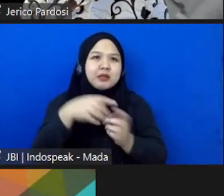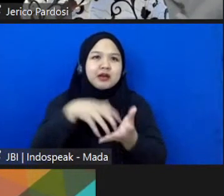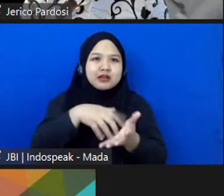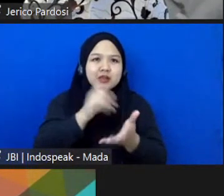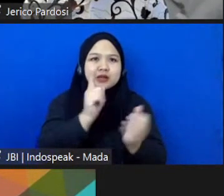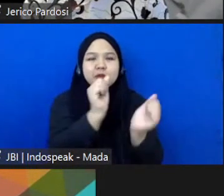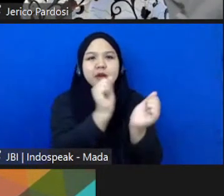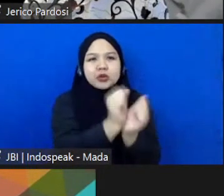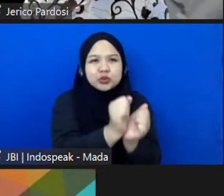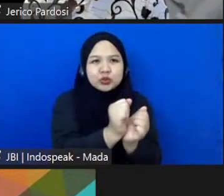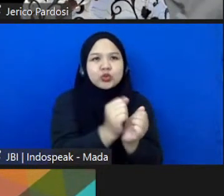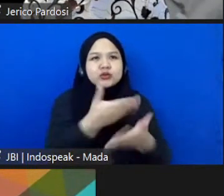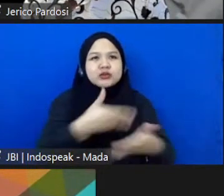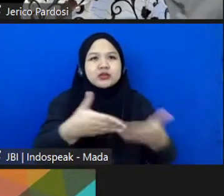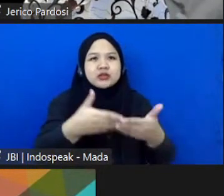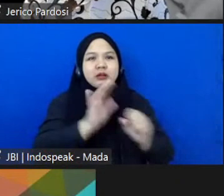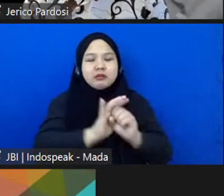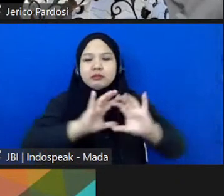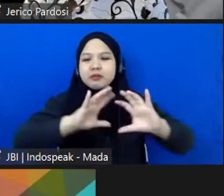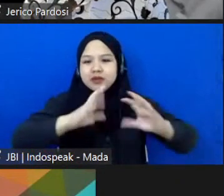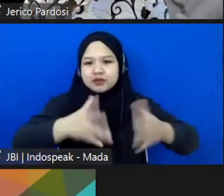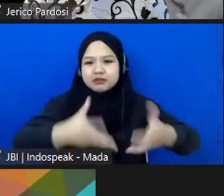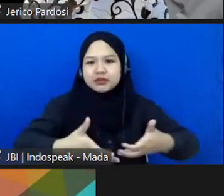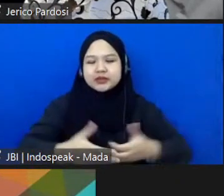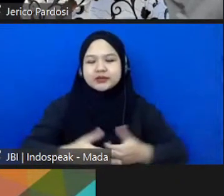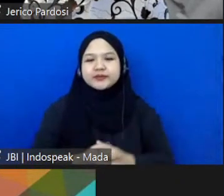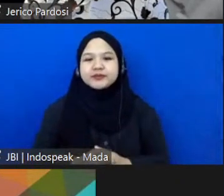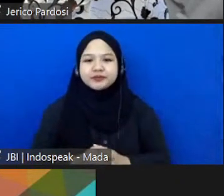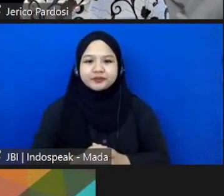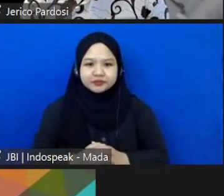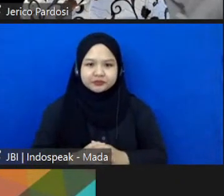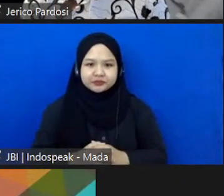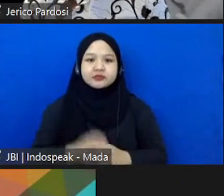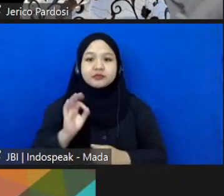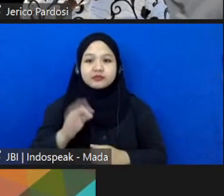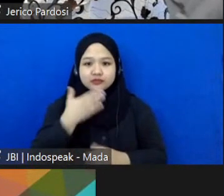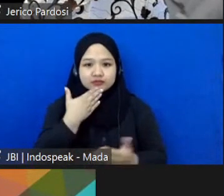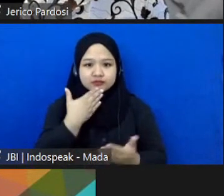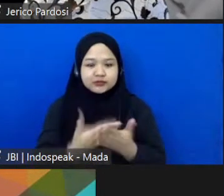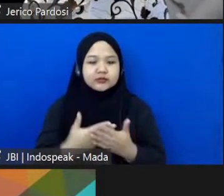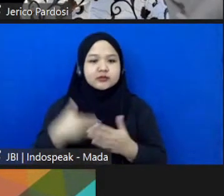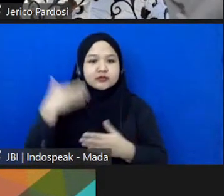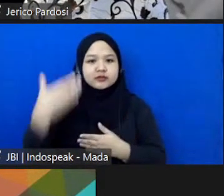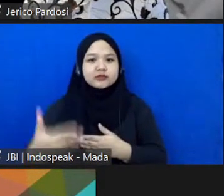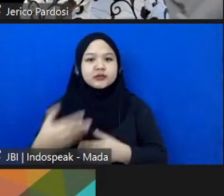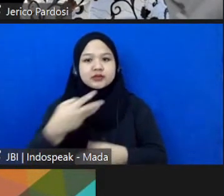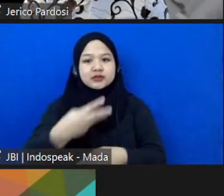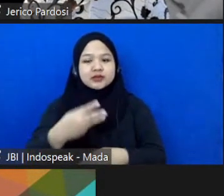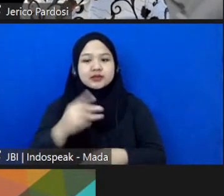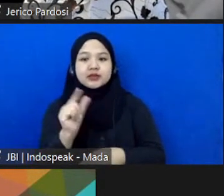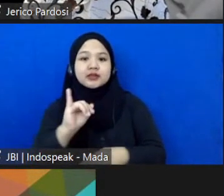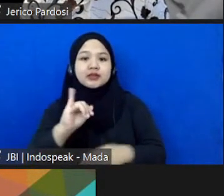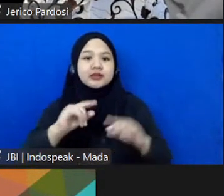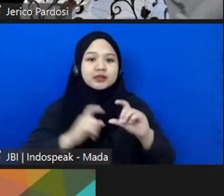Okay, terima kasih Mbak Aliza. Now I'm inviting Aisari